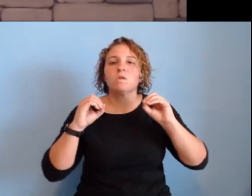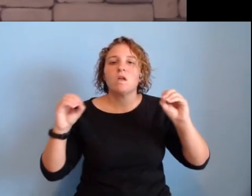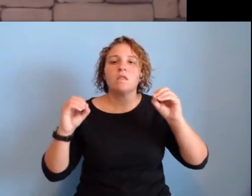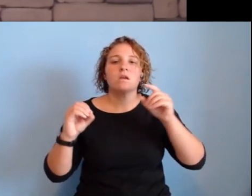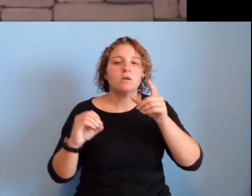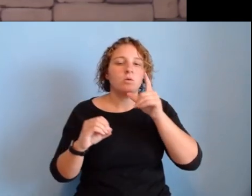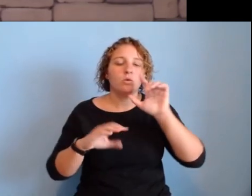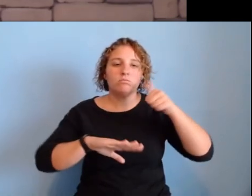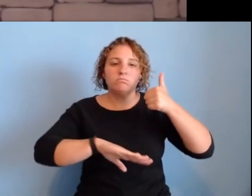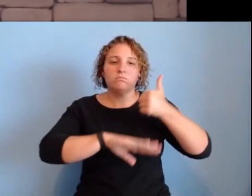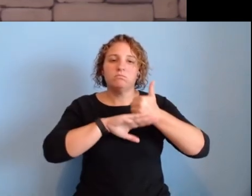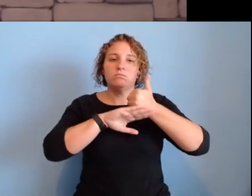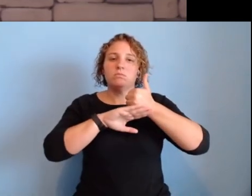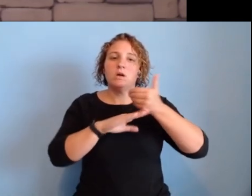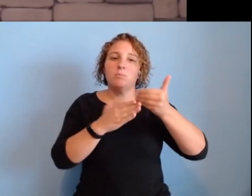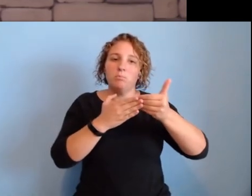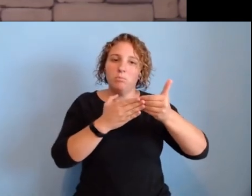Before.